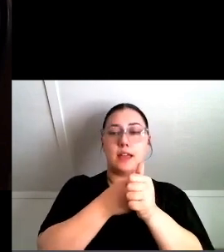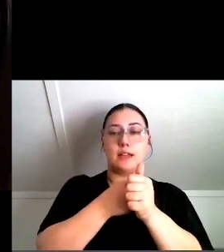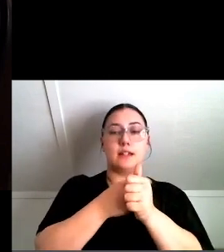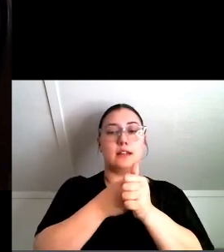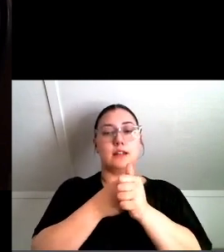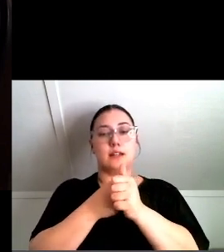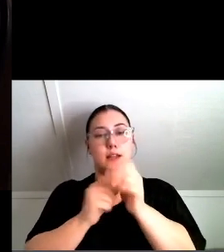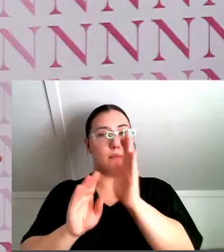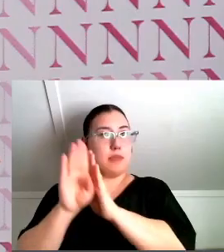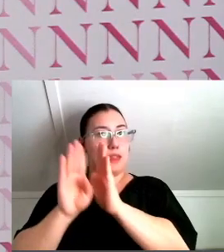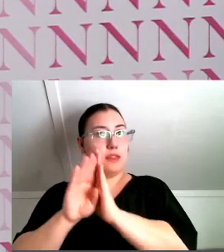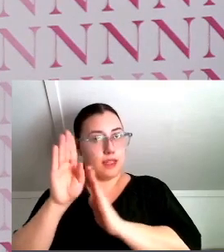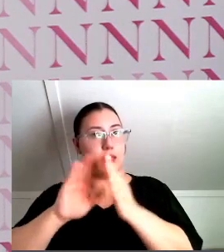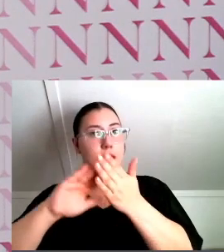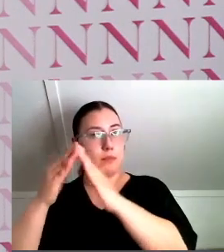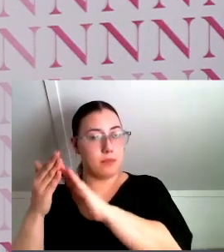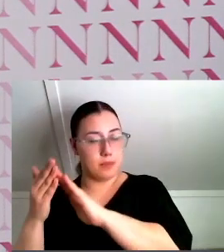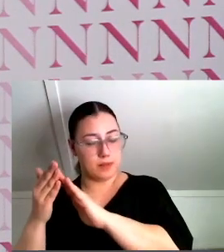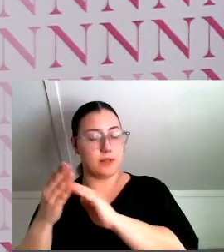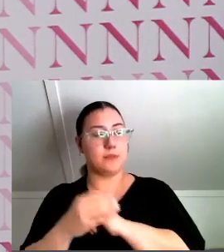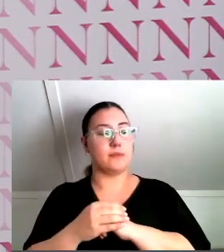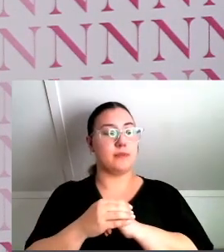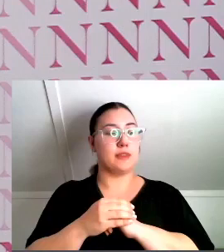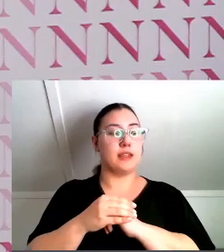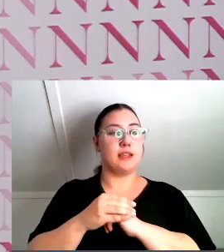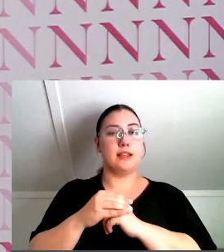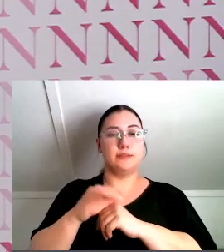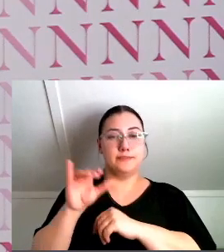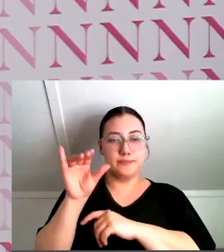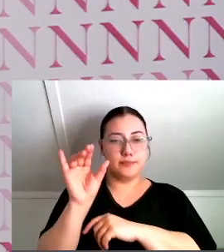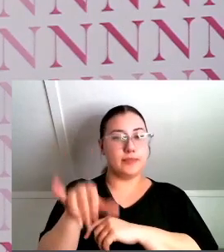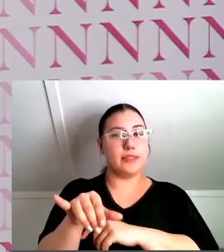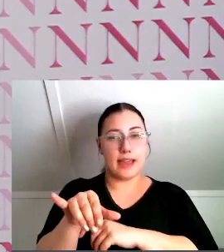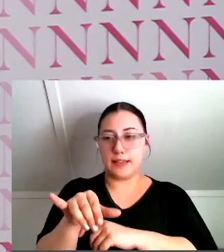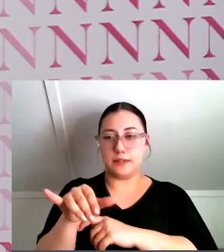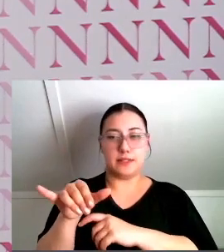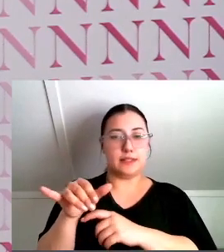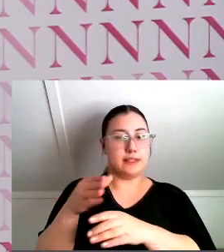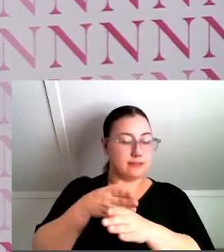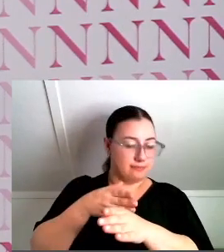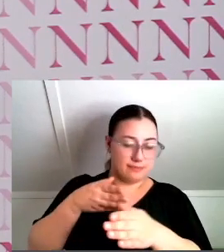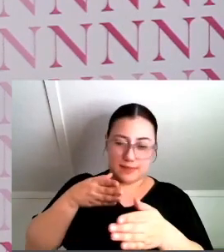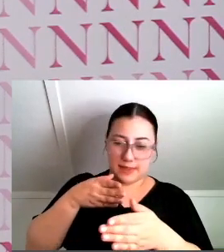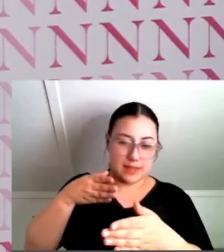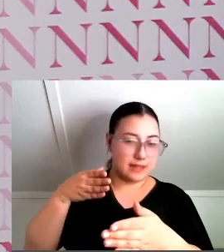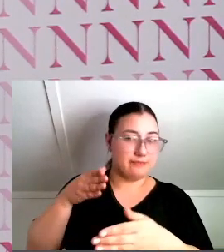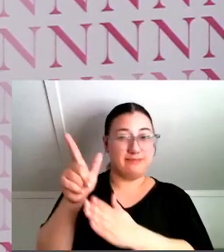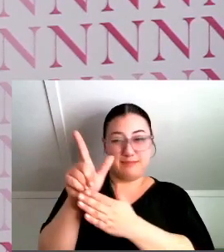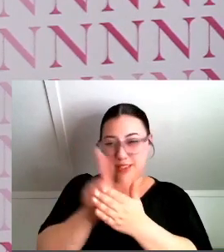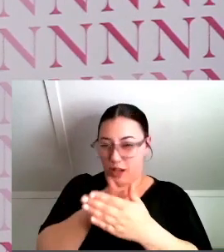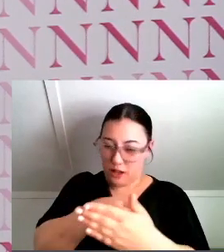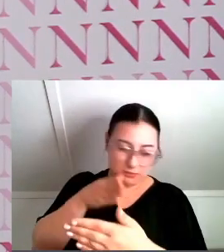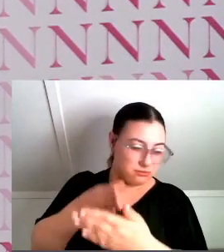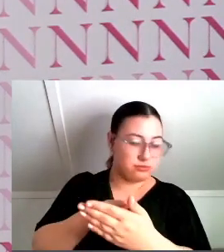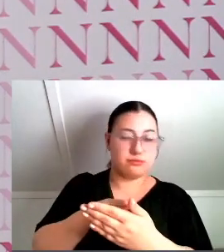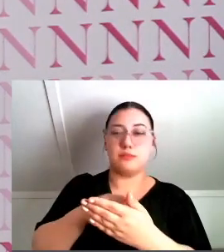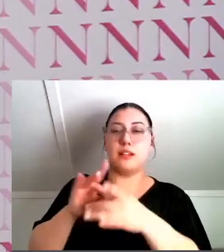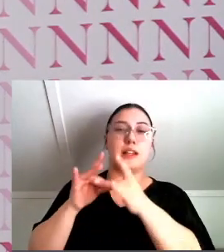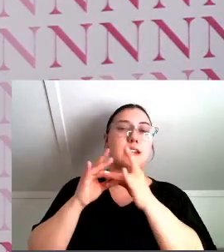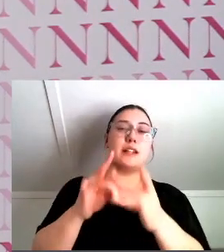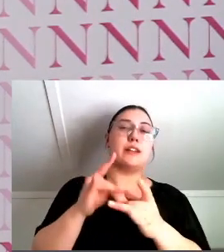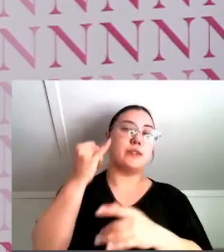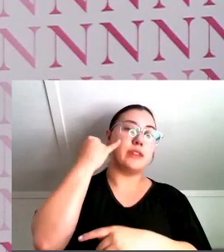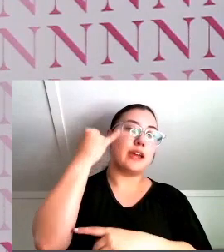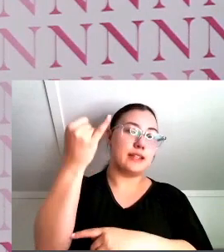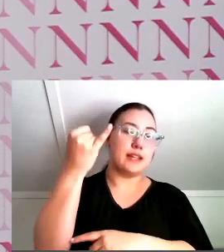community is the main sort of plaintiff in a lawsuit by the Southern Poverty Law Center connected to the idea of the